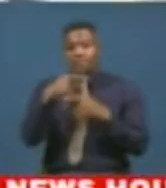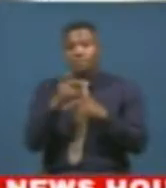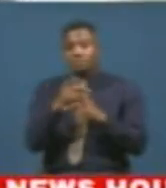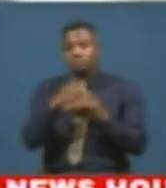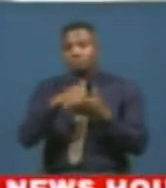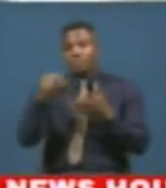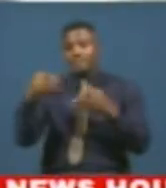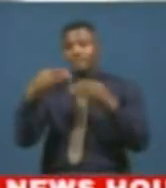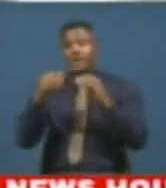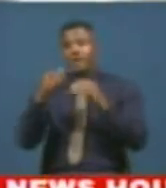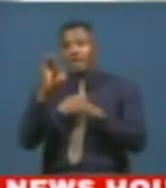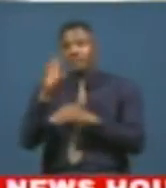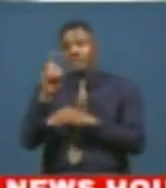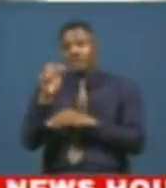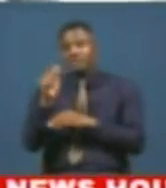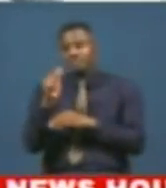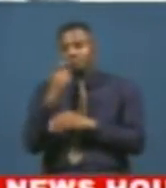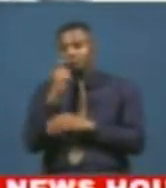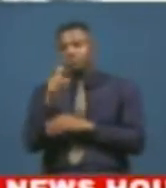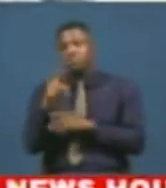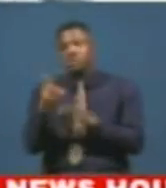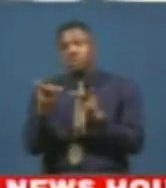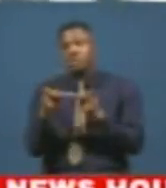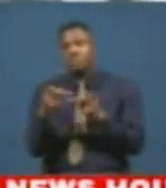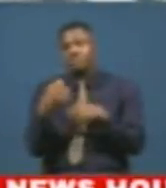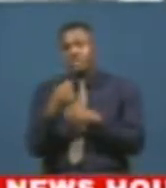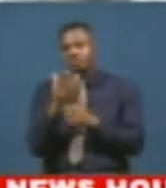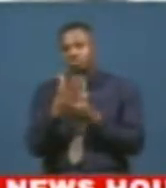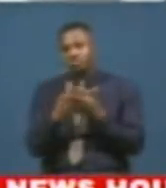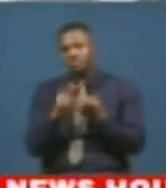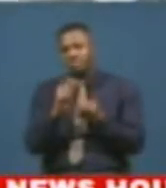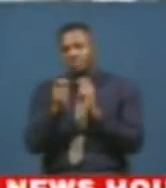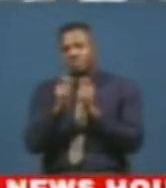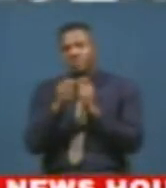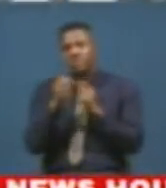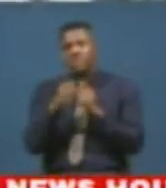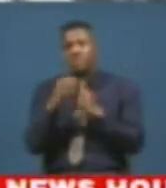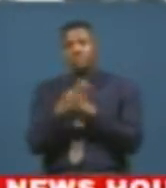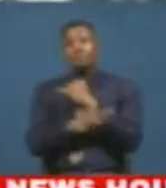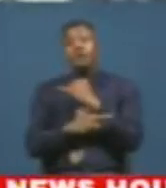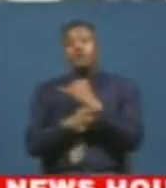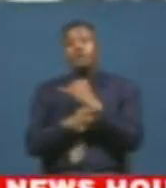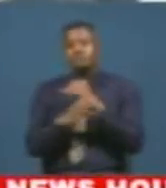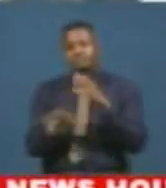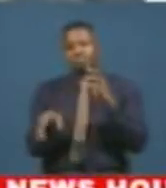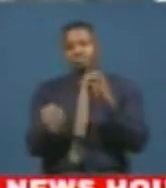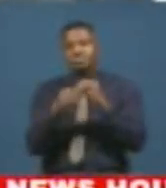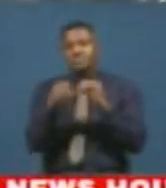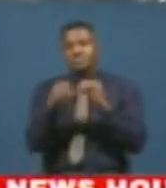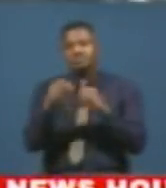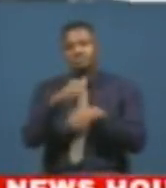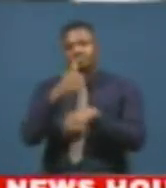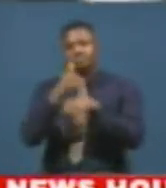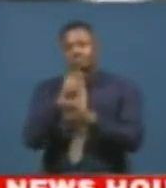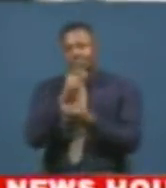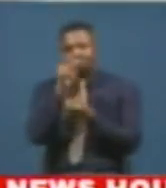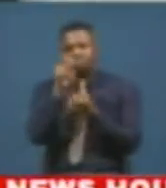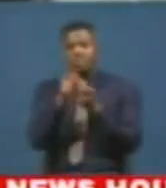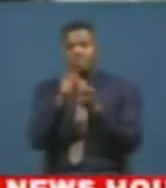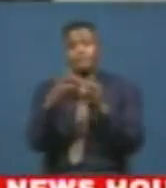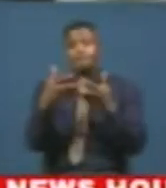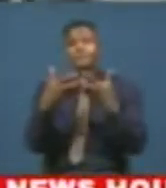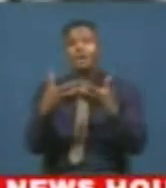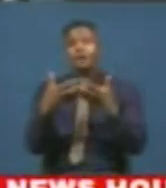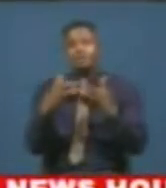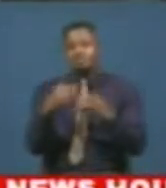the FDA directed the company to make some restructuring in the factory in addition to installation of specific machines to